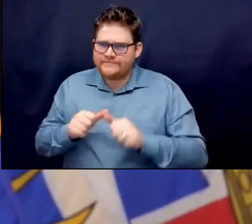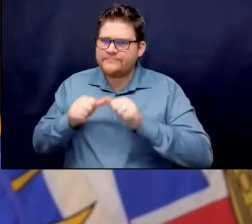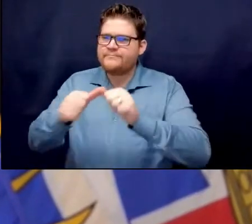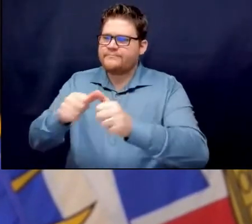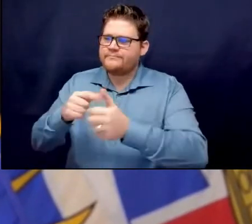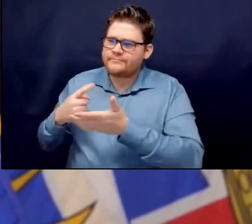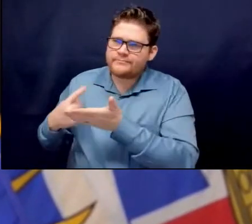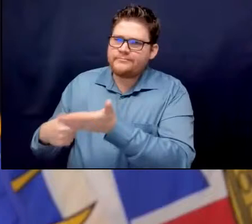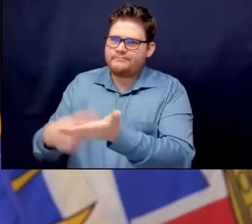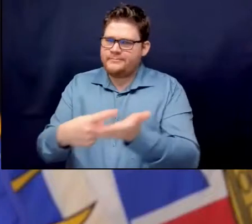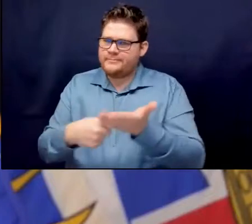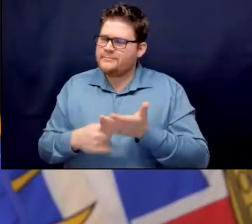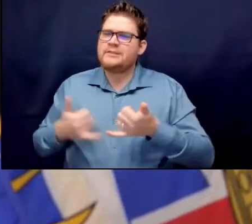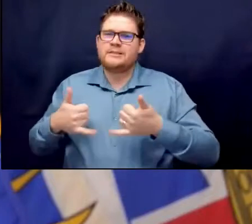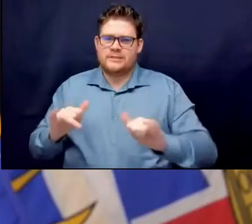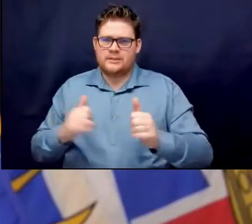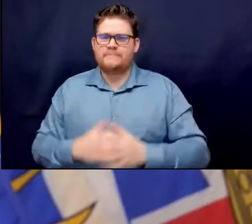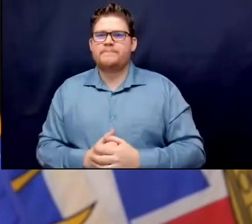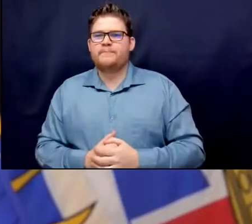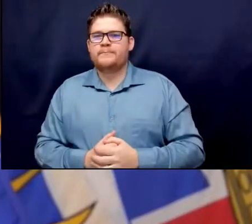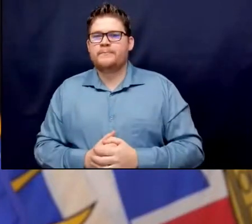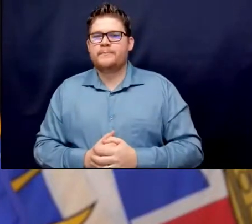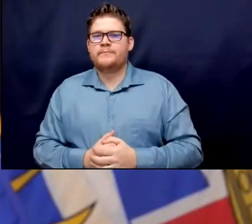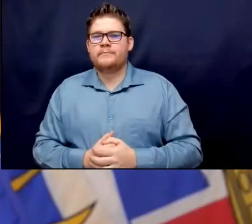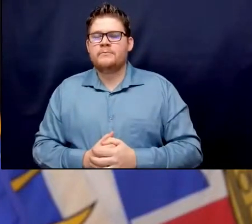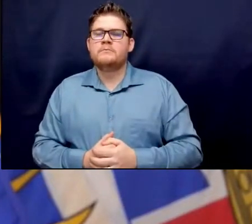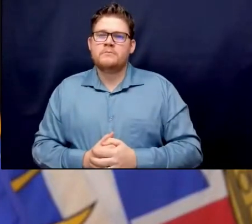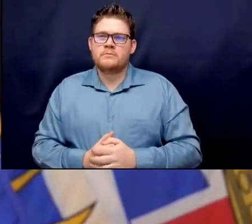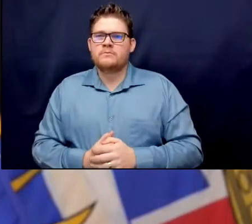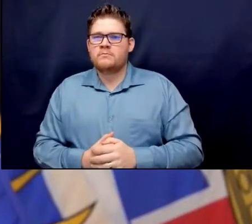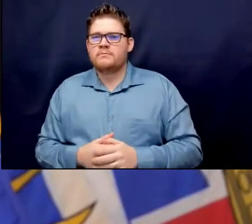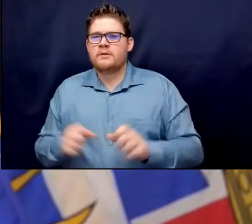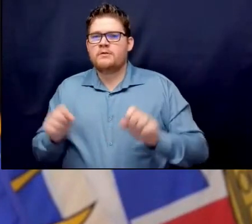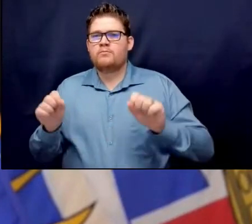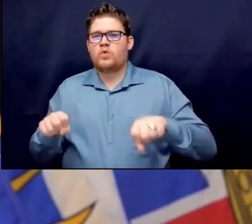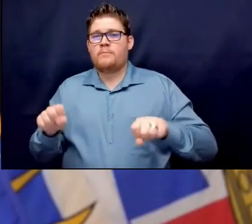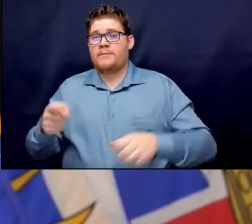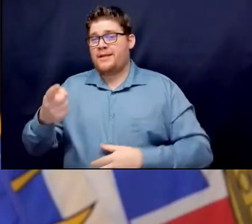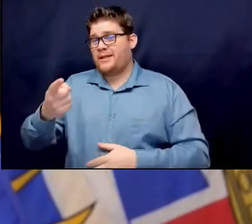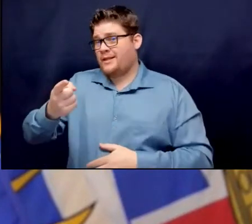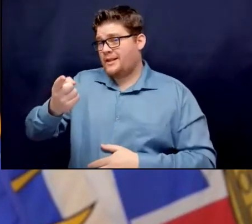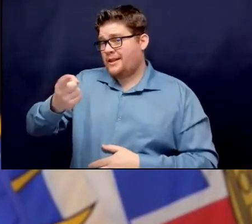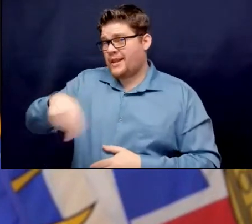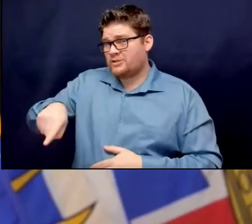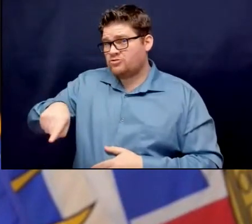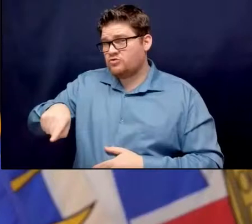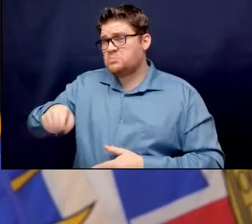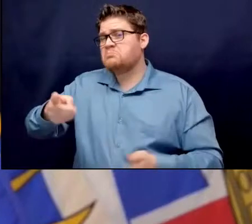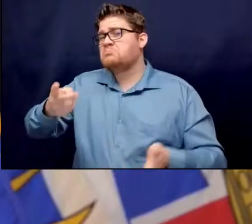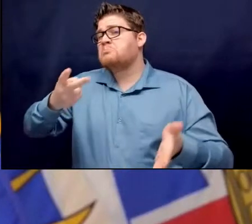there's more next week. So we'll have more to say about that probably end of next week or